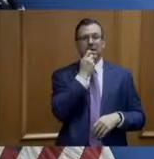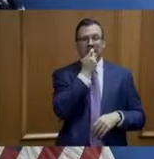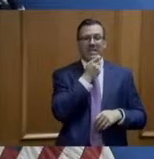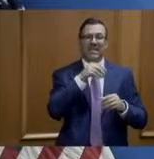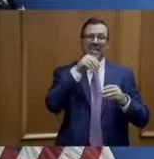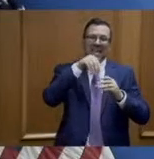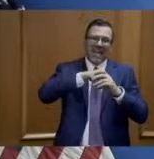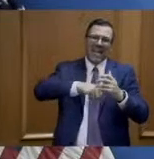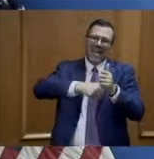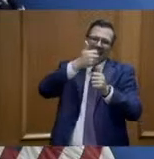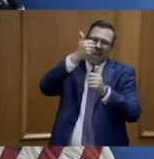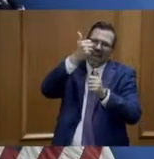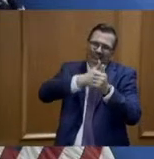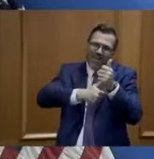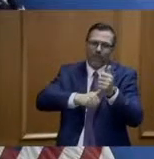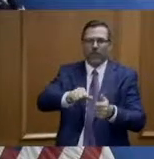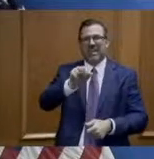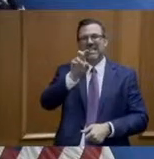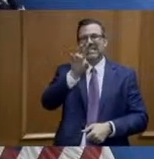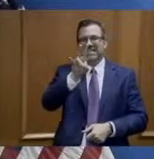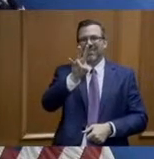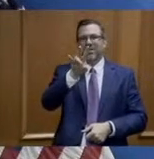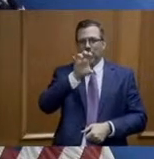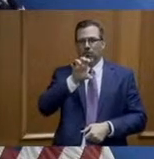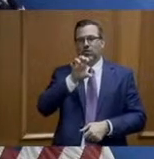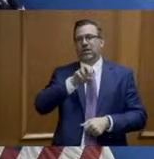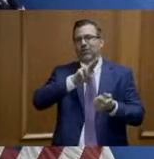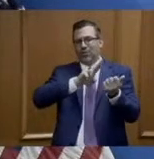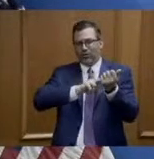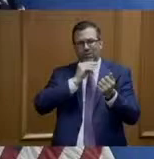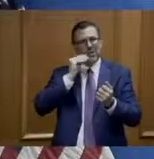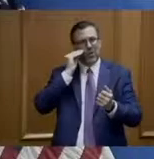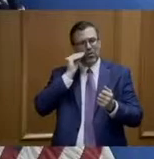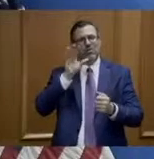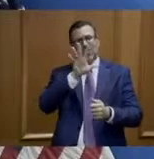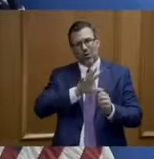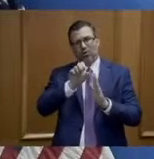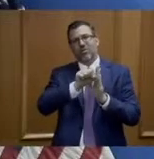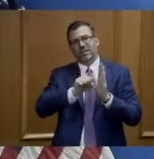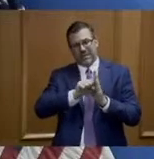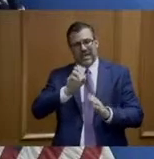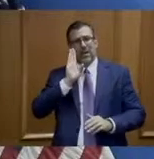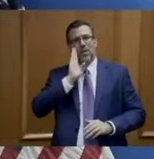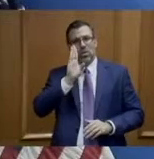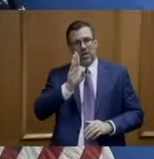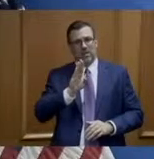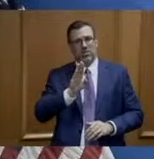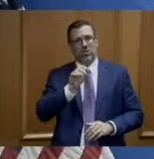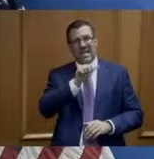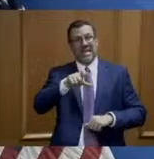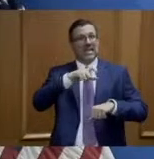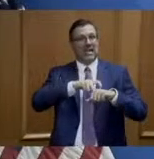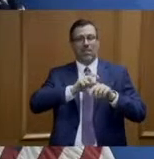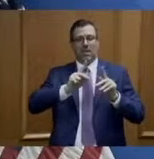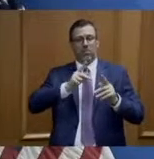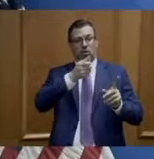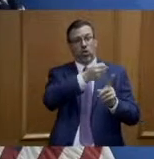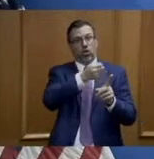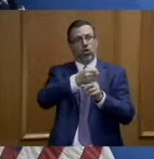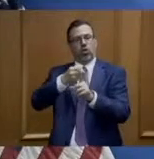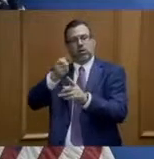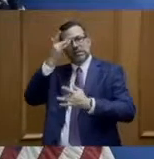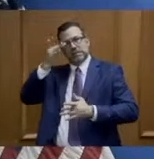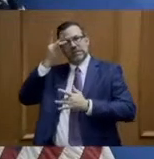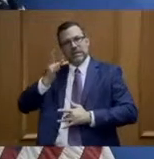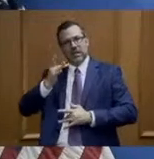700 long-term care facilities across the state. So we do have concerns anytime there's an outbreak. And